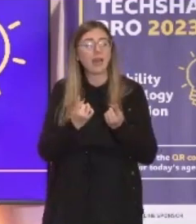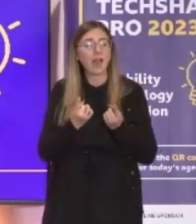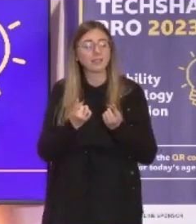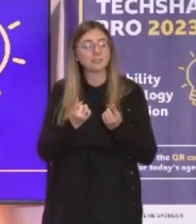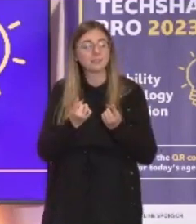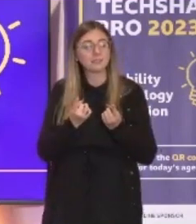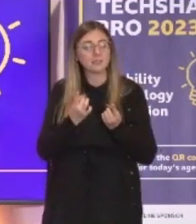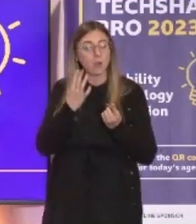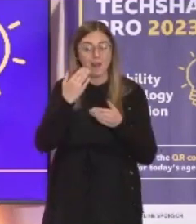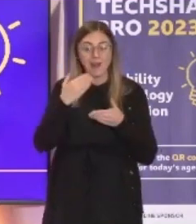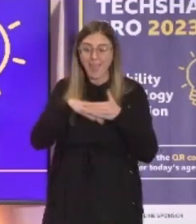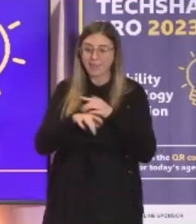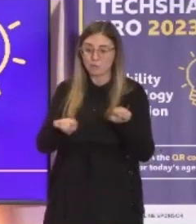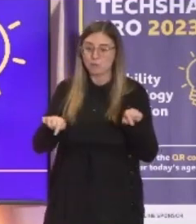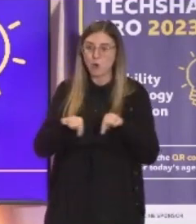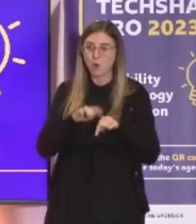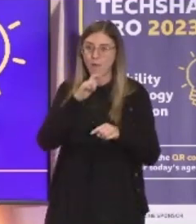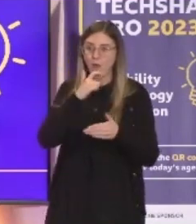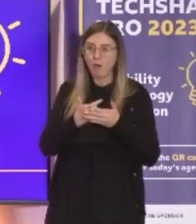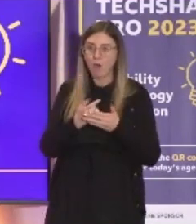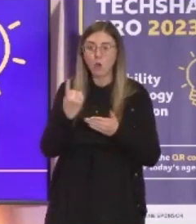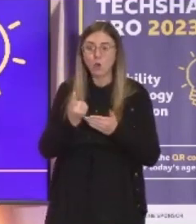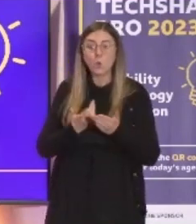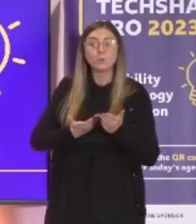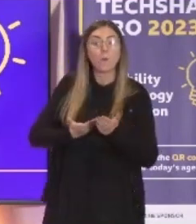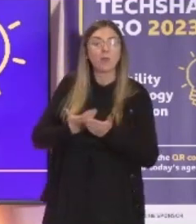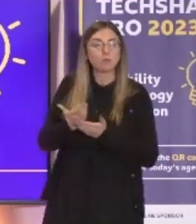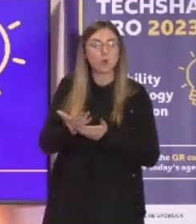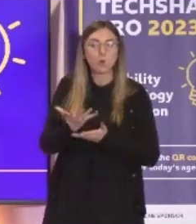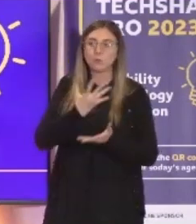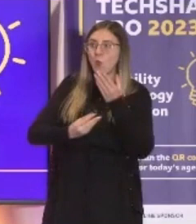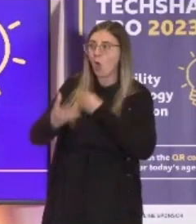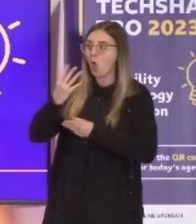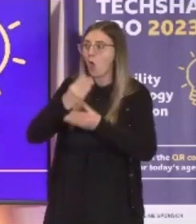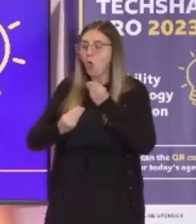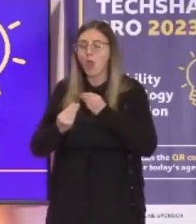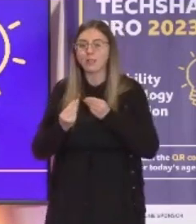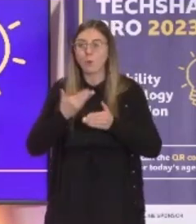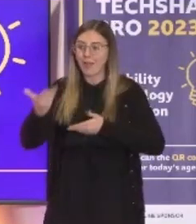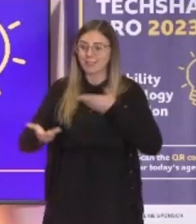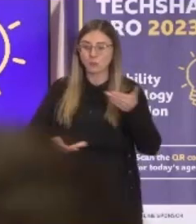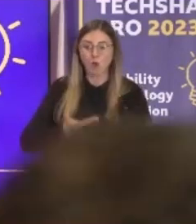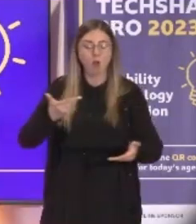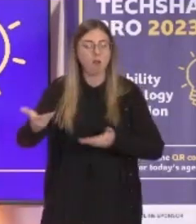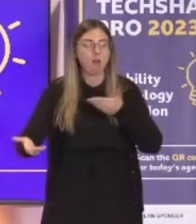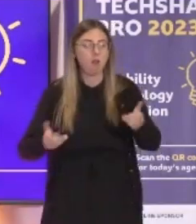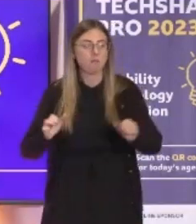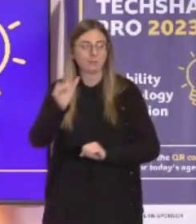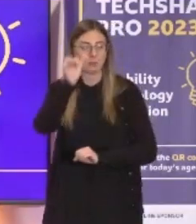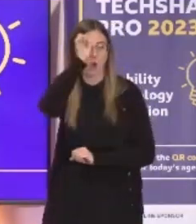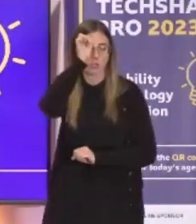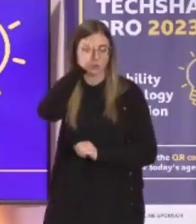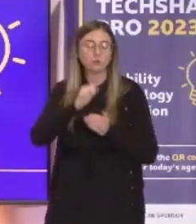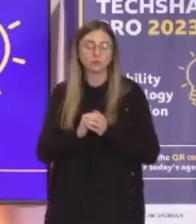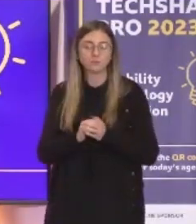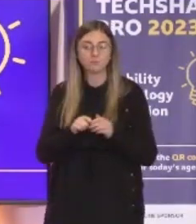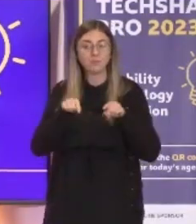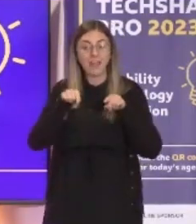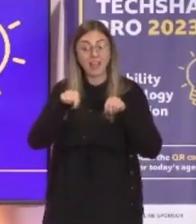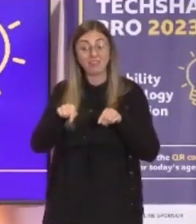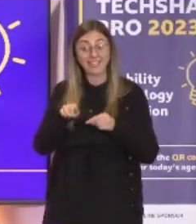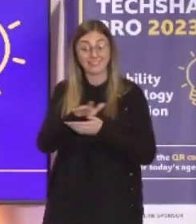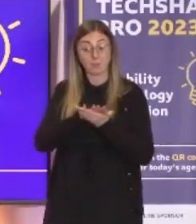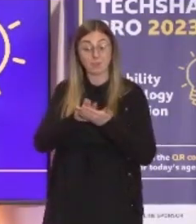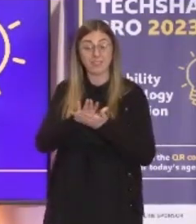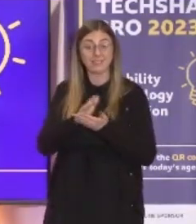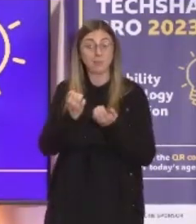they're in the room, it looks great, but it's who's passing through the room, which is the discovery bit, I think, isn't it? That you created a place for people to meet up